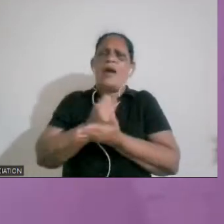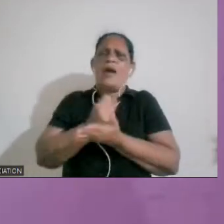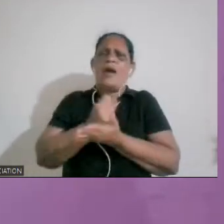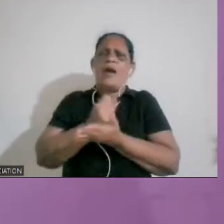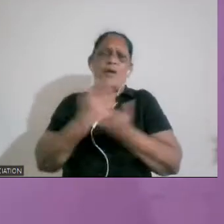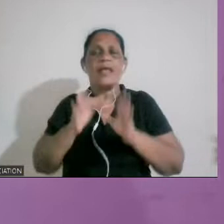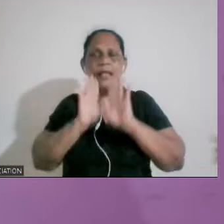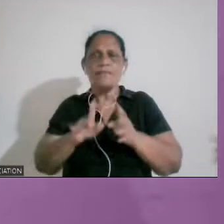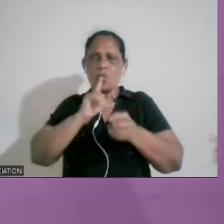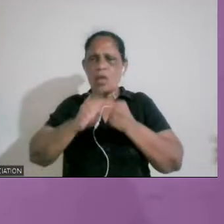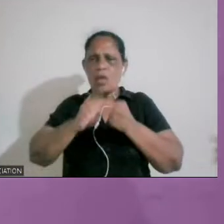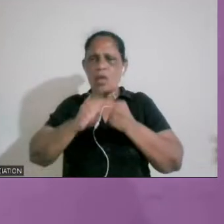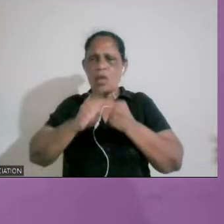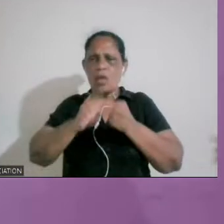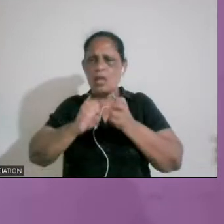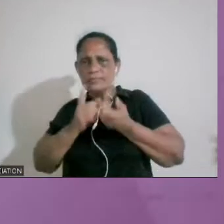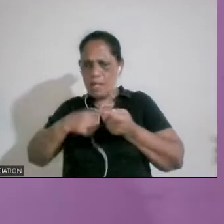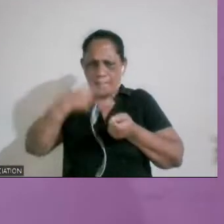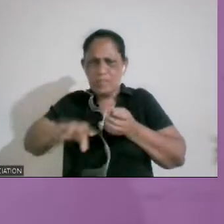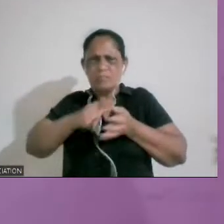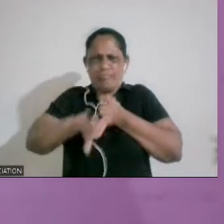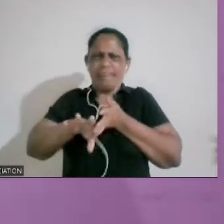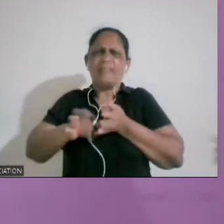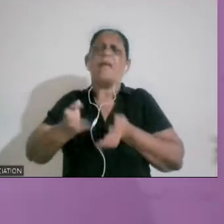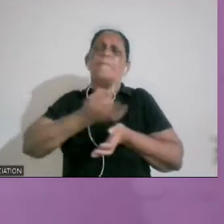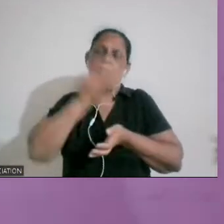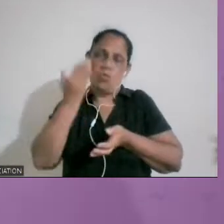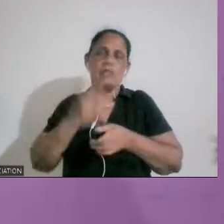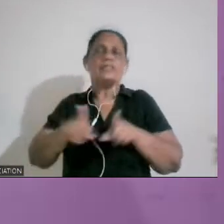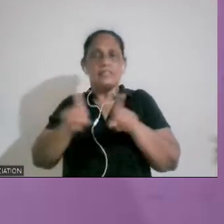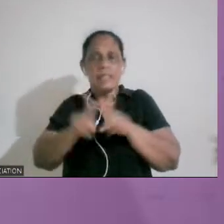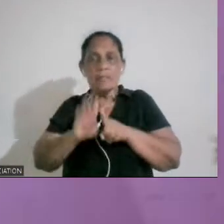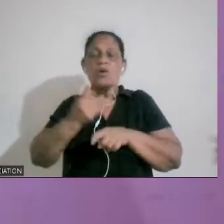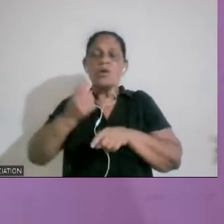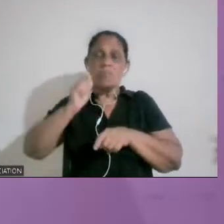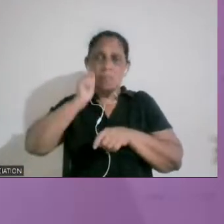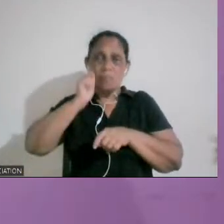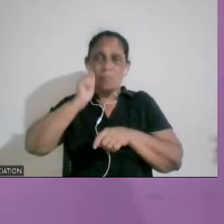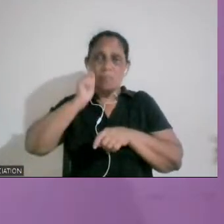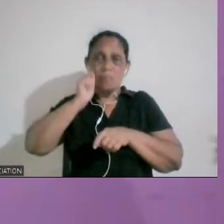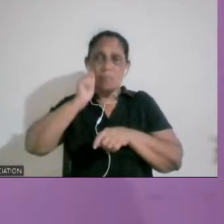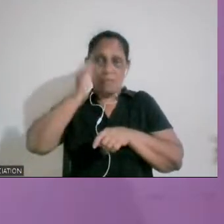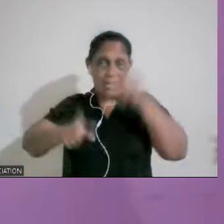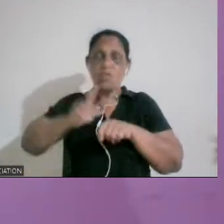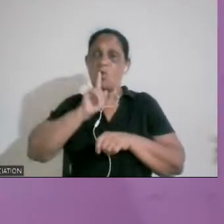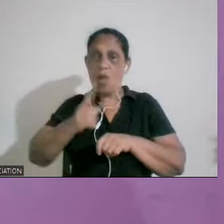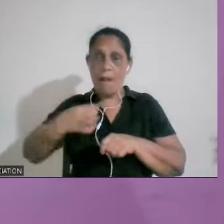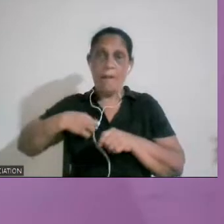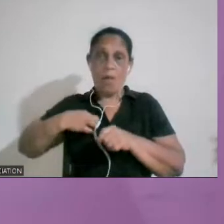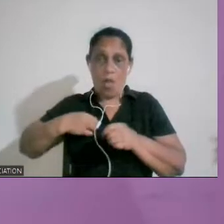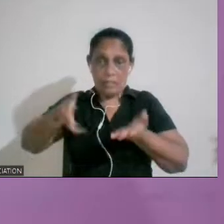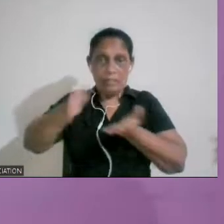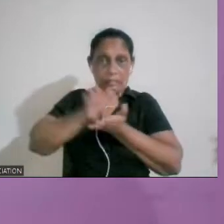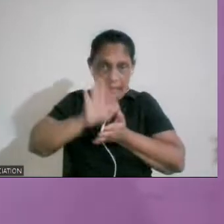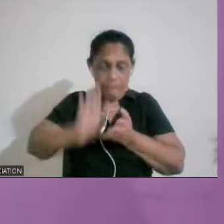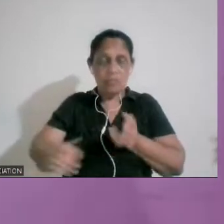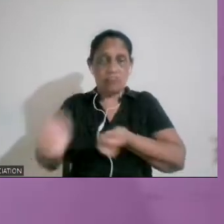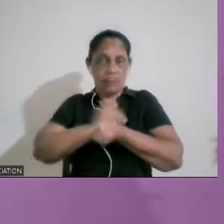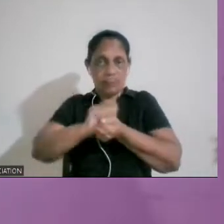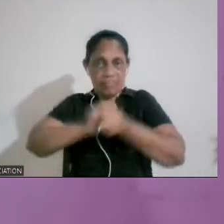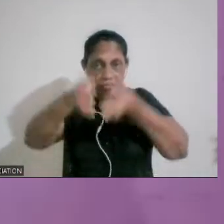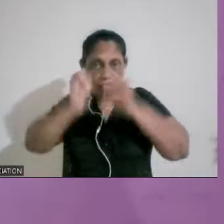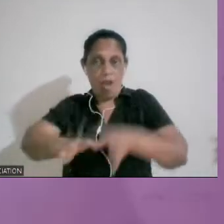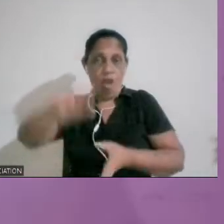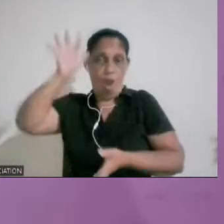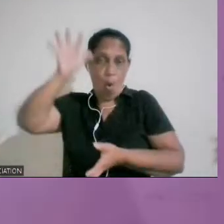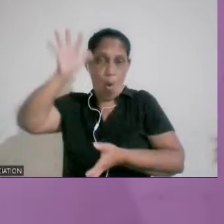to bacterial and fungal infections that in turn will cause reproductive tract infections in those who wear it. So that's the